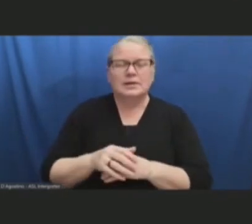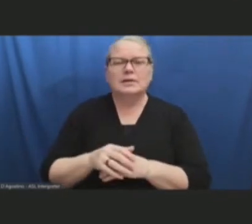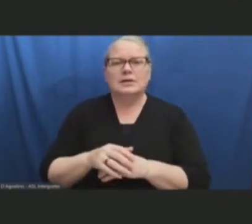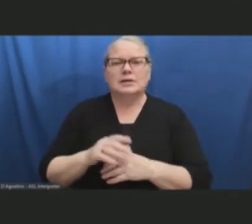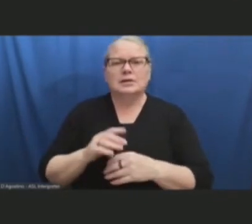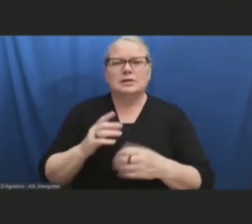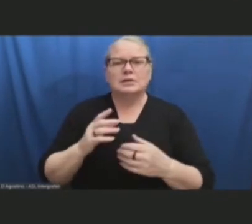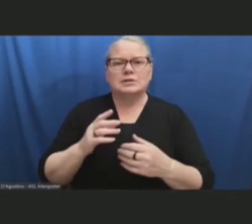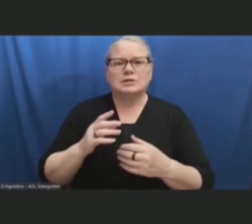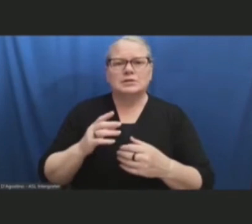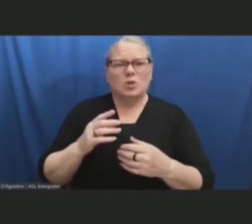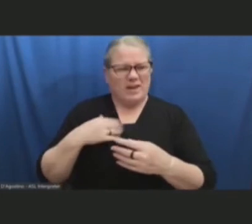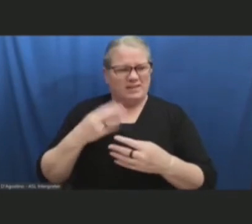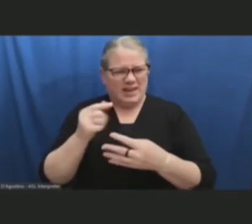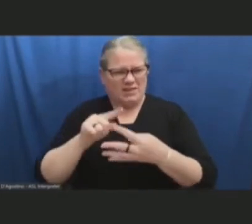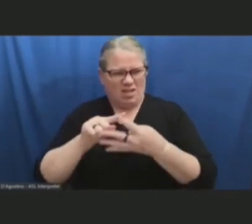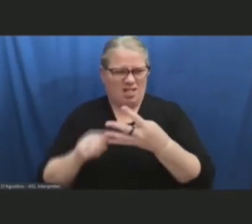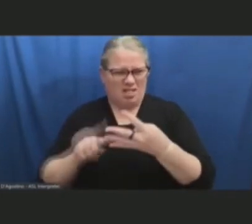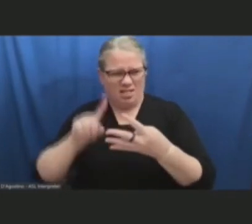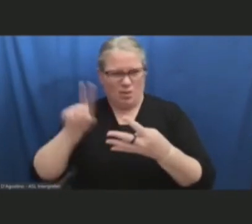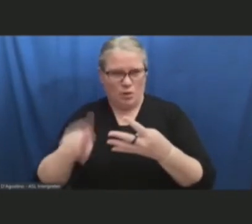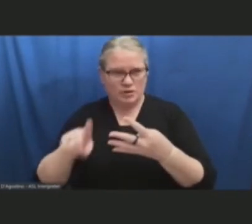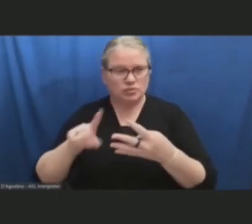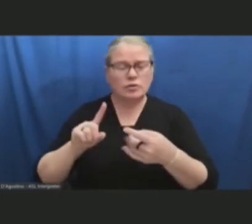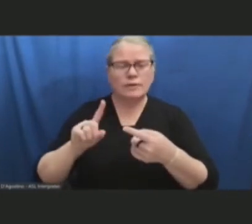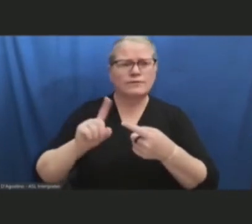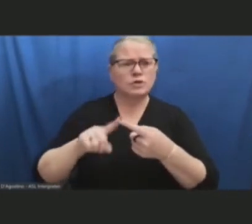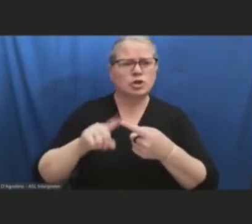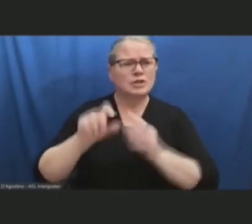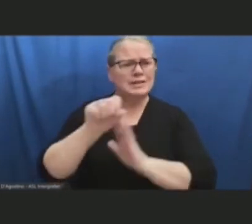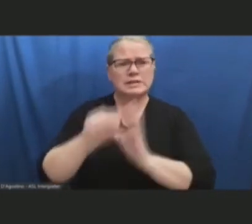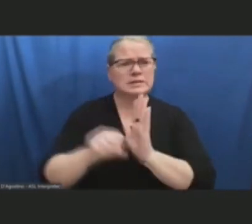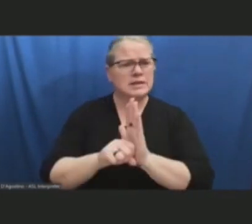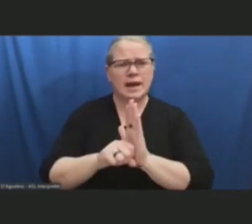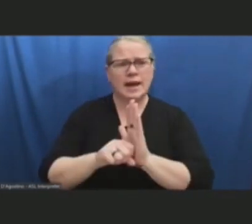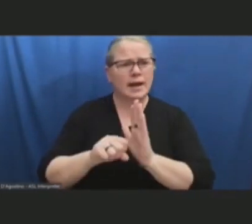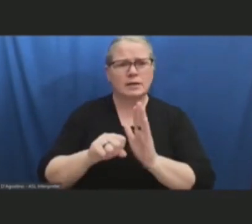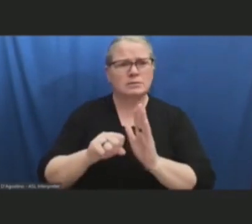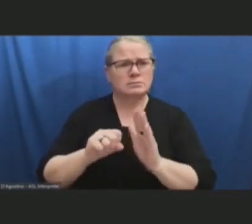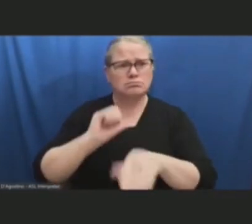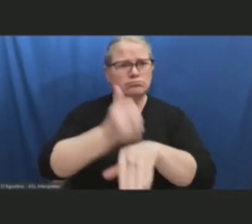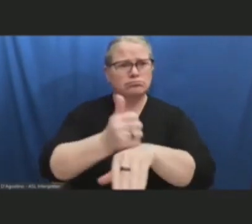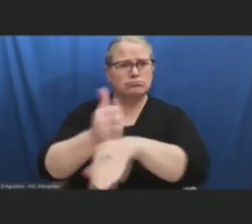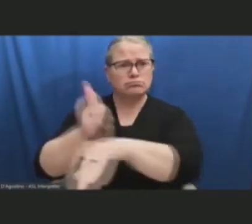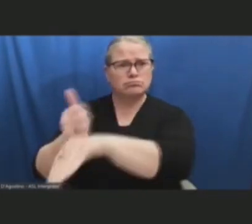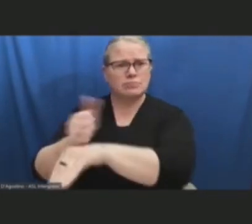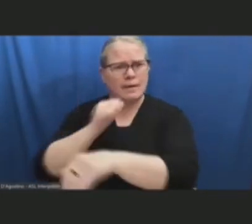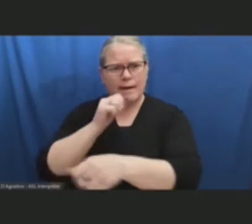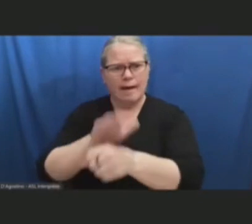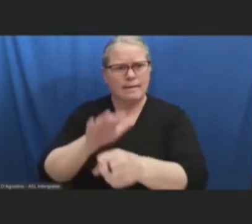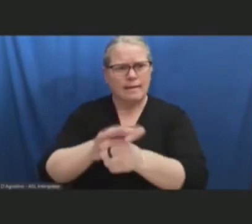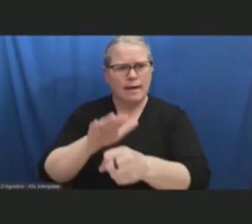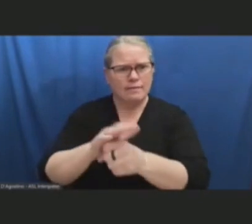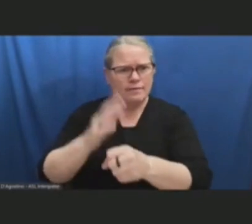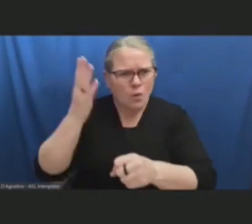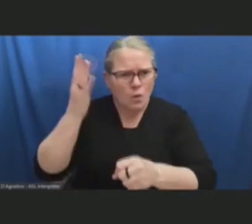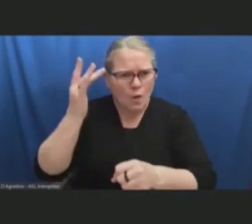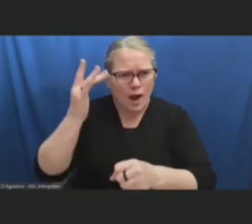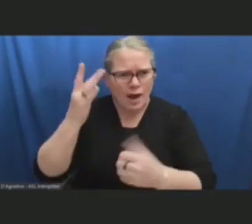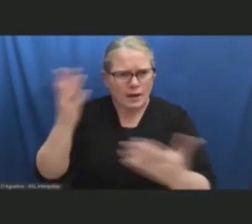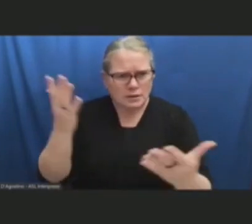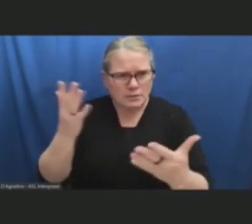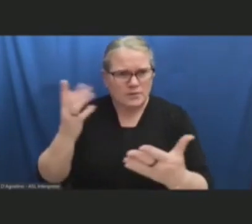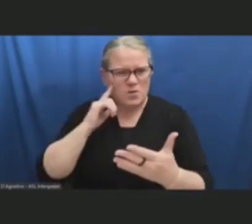state, fall short of having that community-based testing capacity necessary to meet that surge?